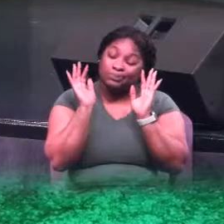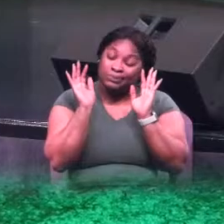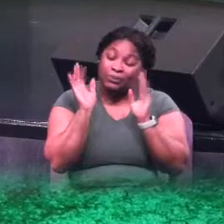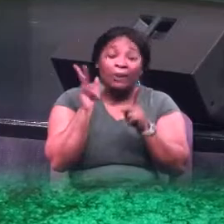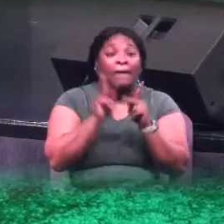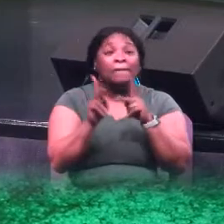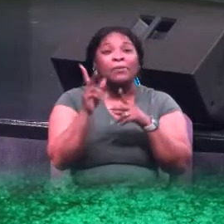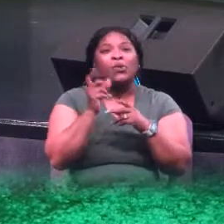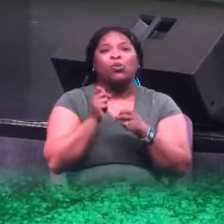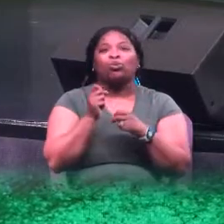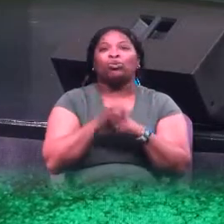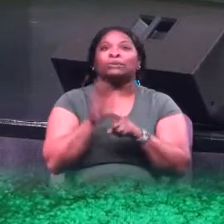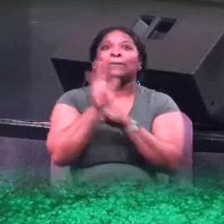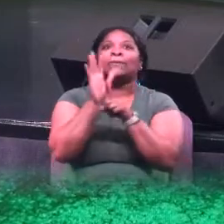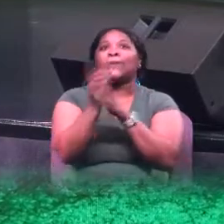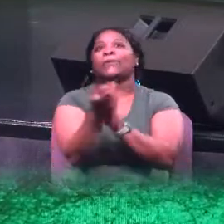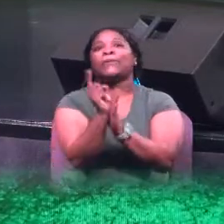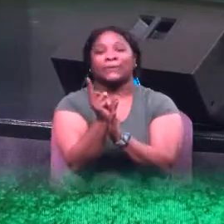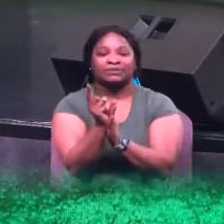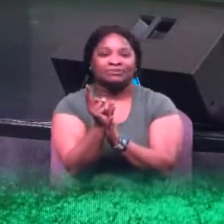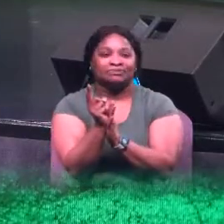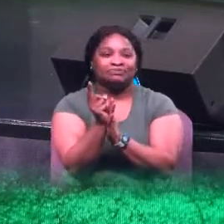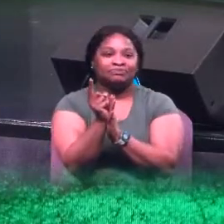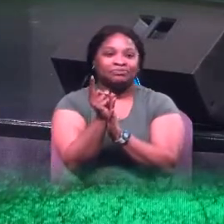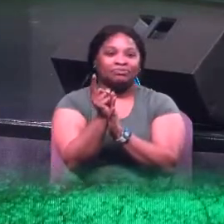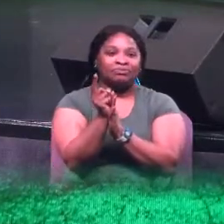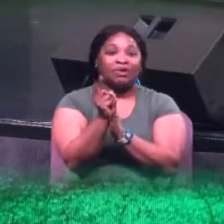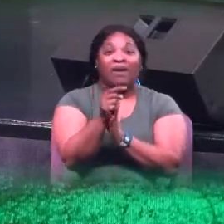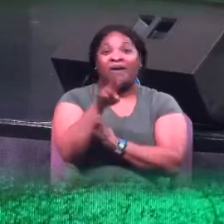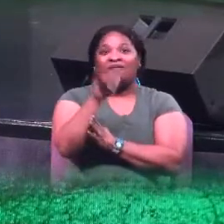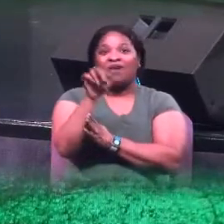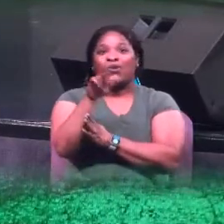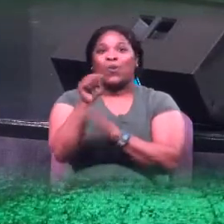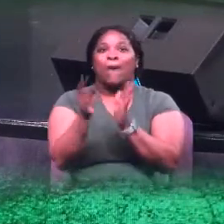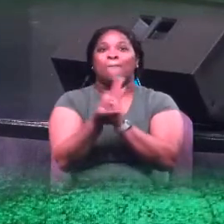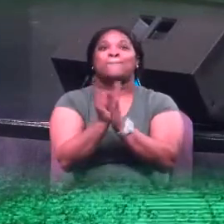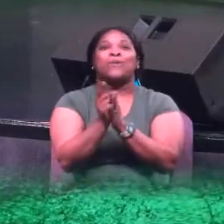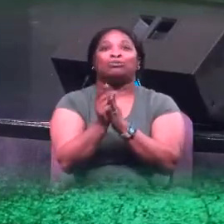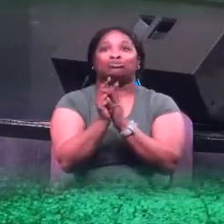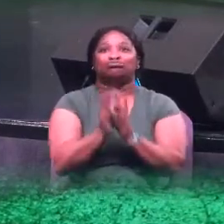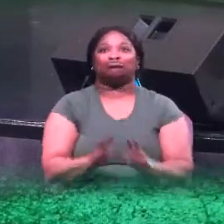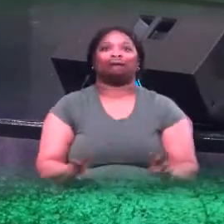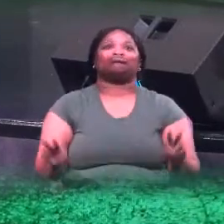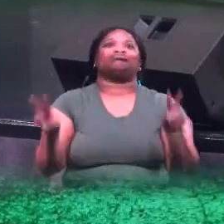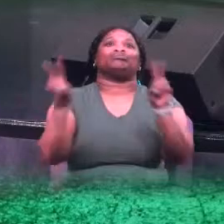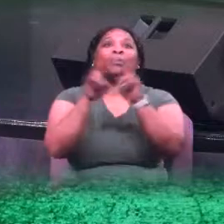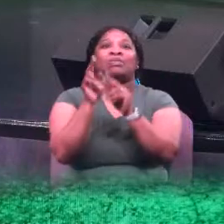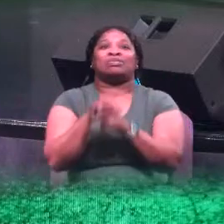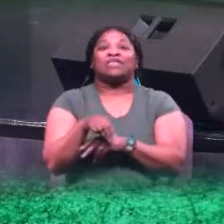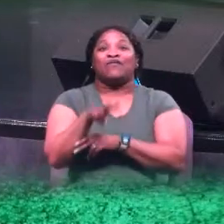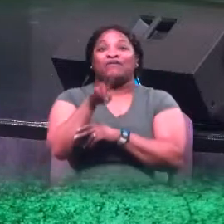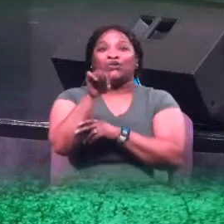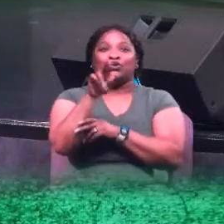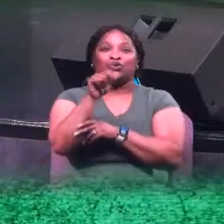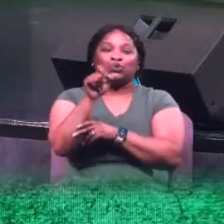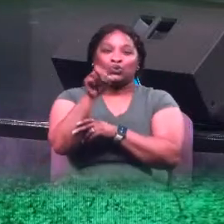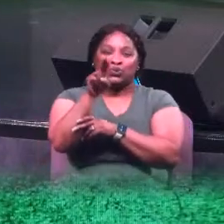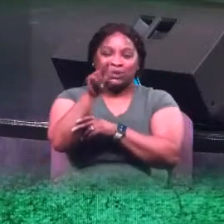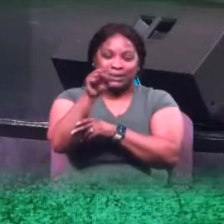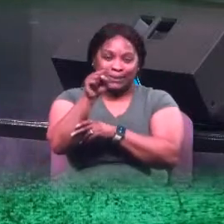People want viral moments. They think viral moments are more important than virtuous moments.